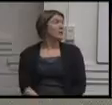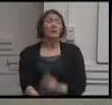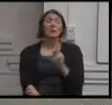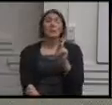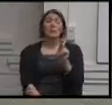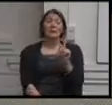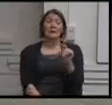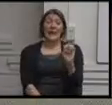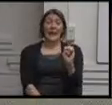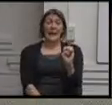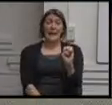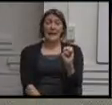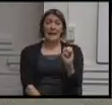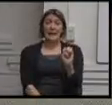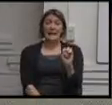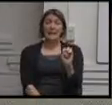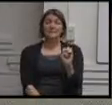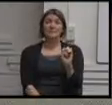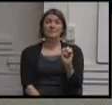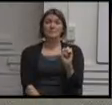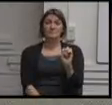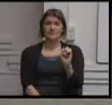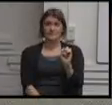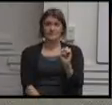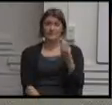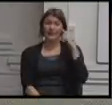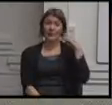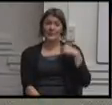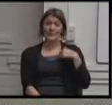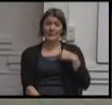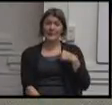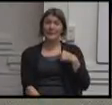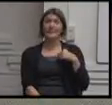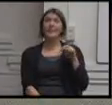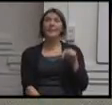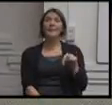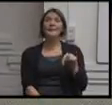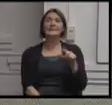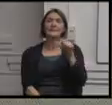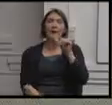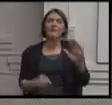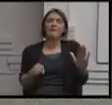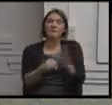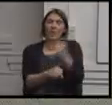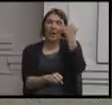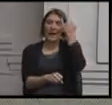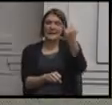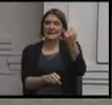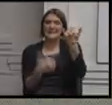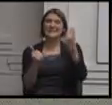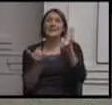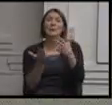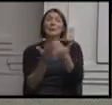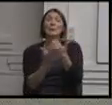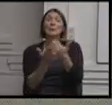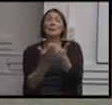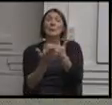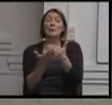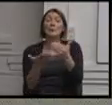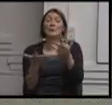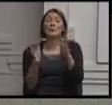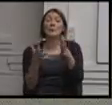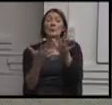And to me, it's not a fully formed idea yet. It hasn't